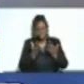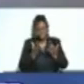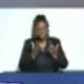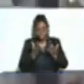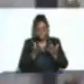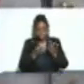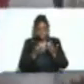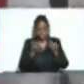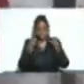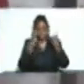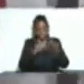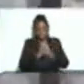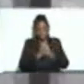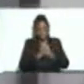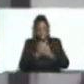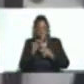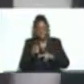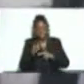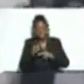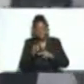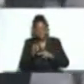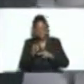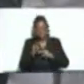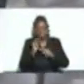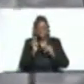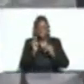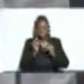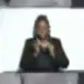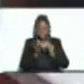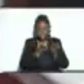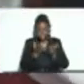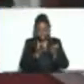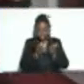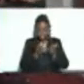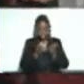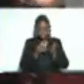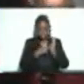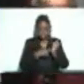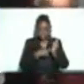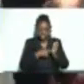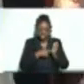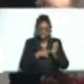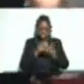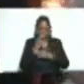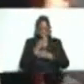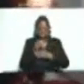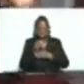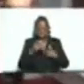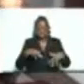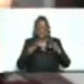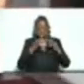reports. The funeral service for the late Right Honorable Dr. Perry Gomez was a reflection of a life well lived and a person